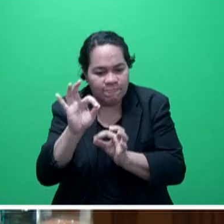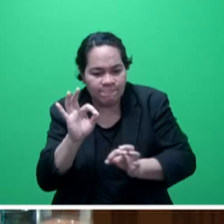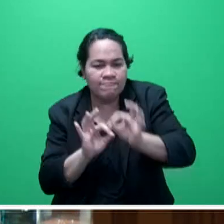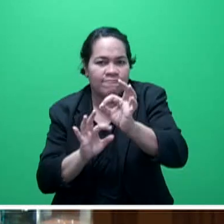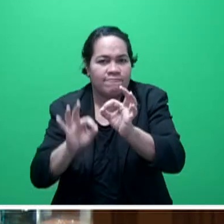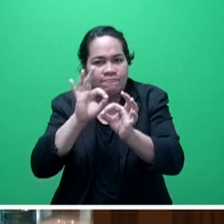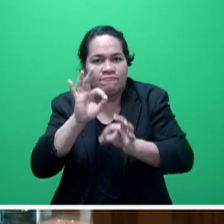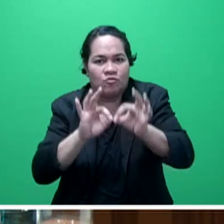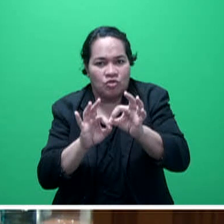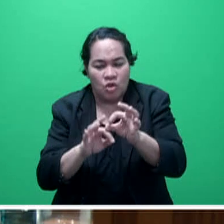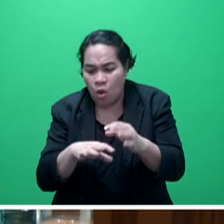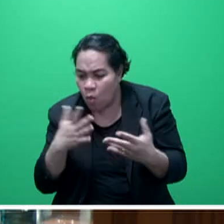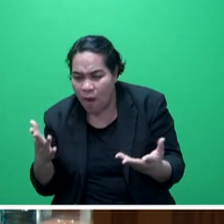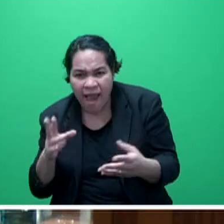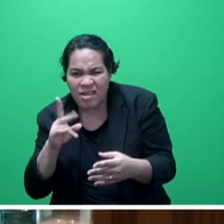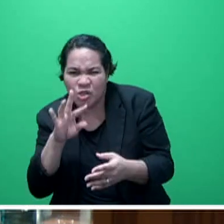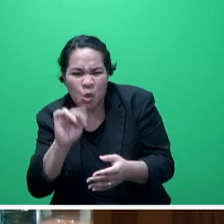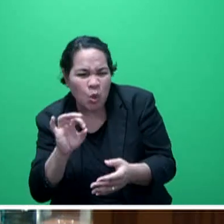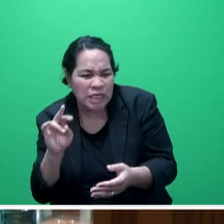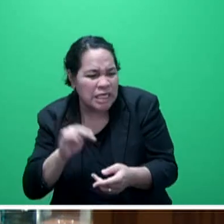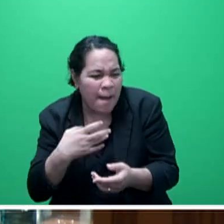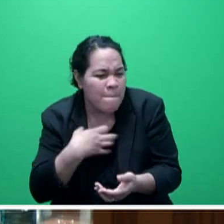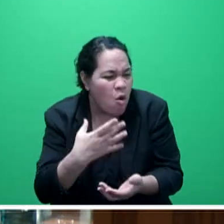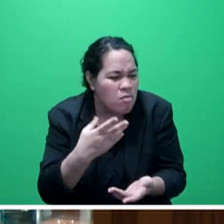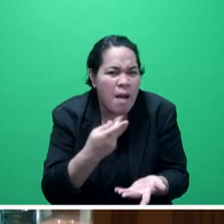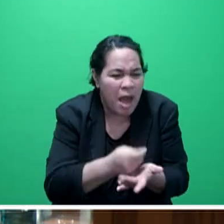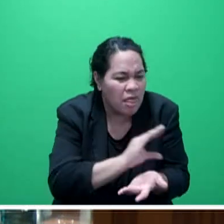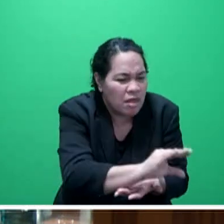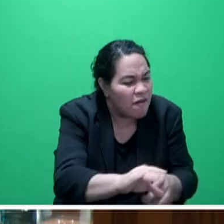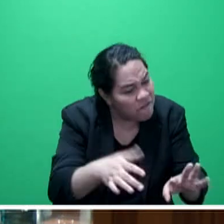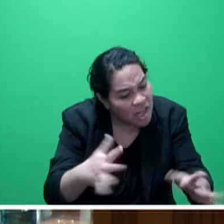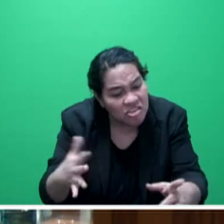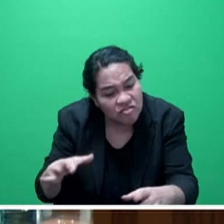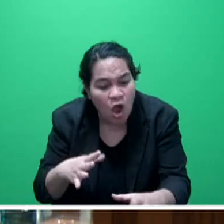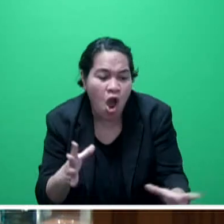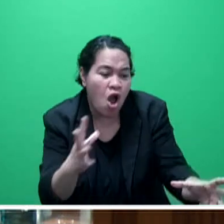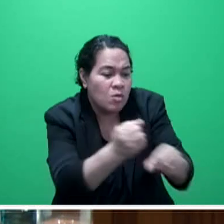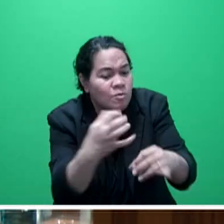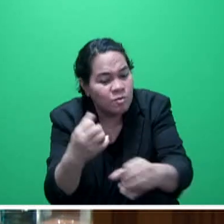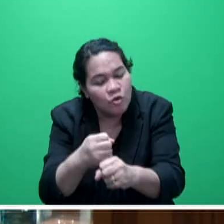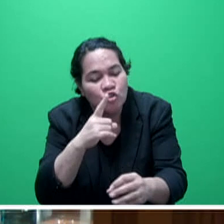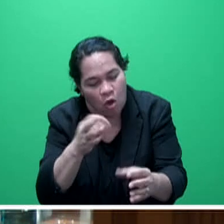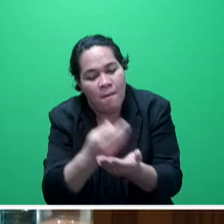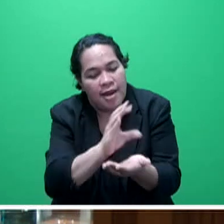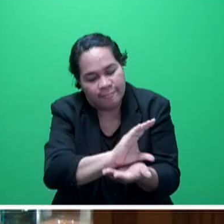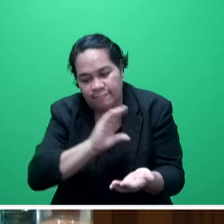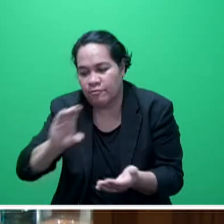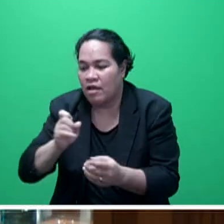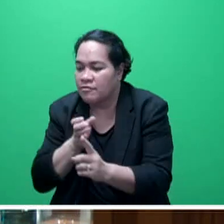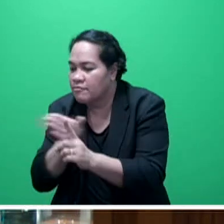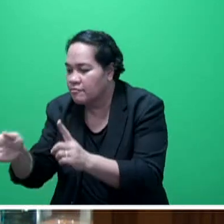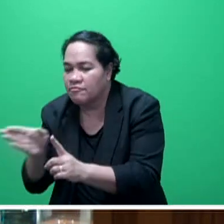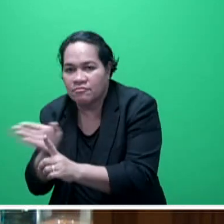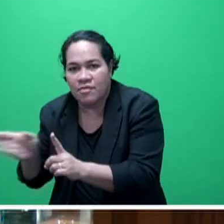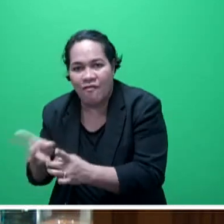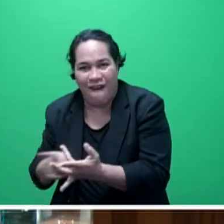where assistance is no longer needed, and for the programs that have concluded. Sometimes we take it by looking at the budget